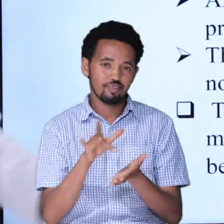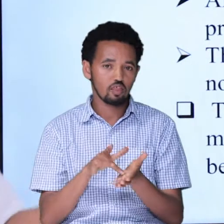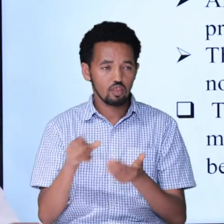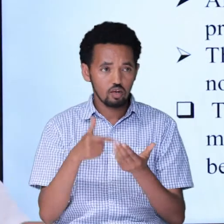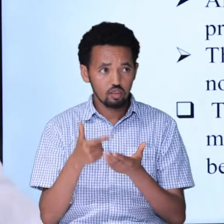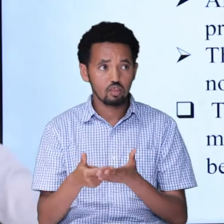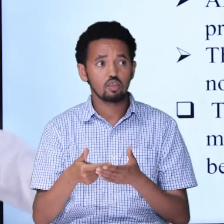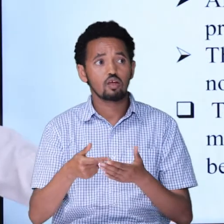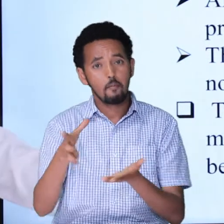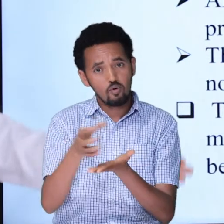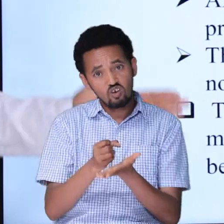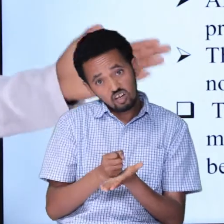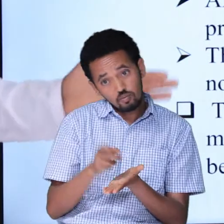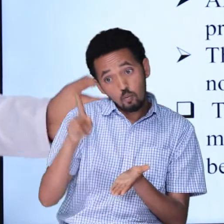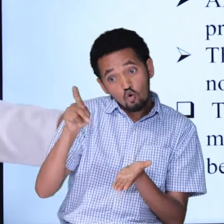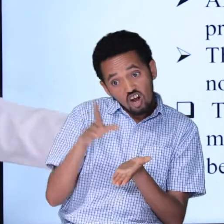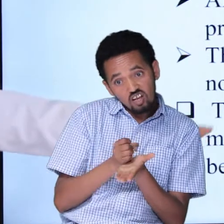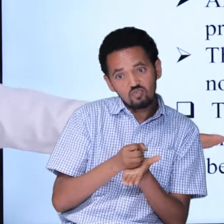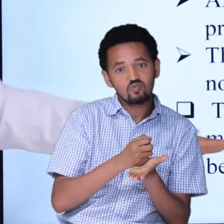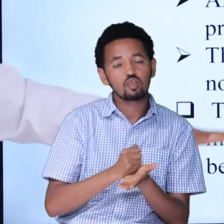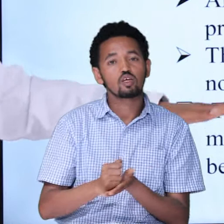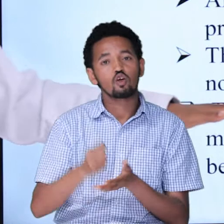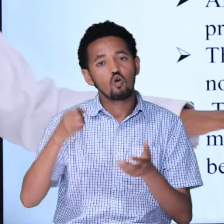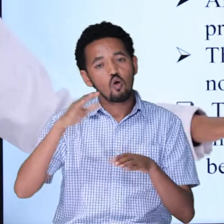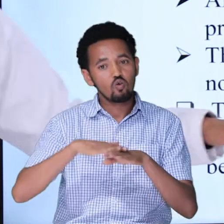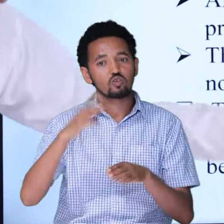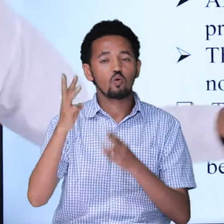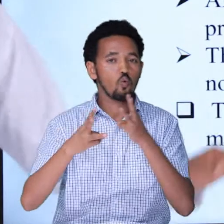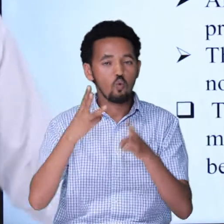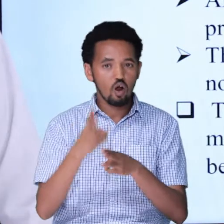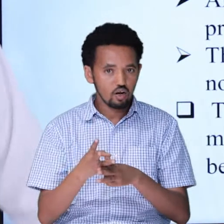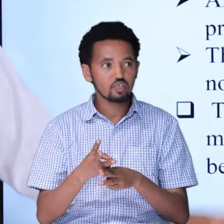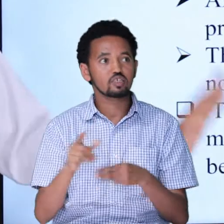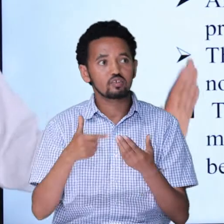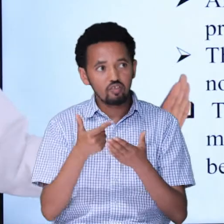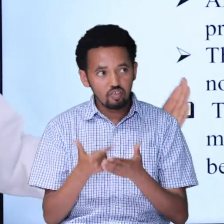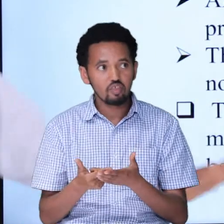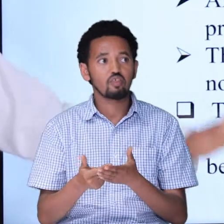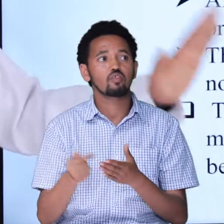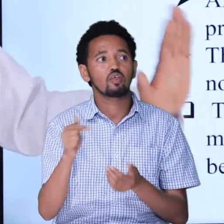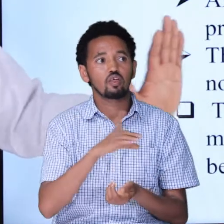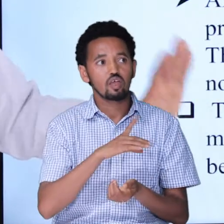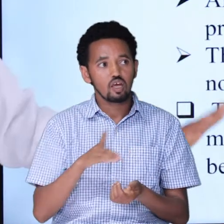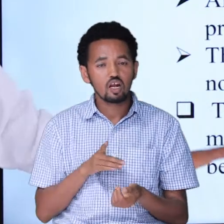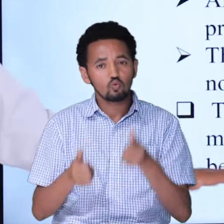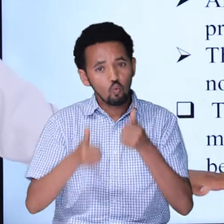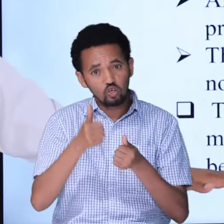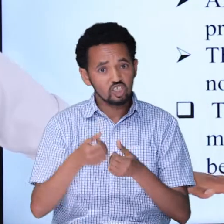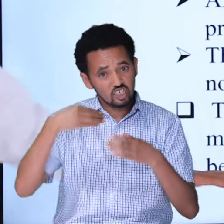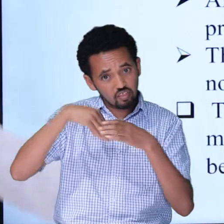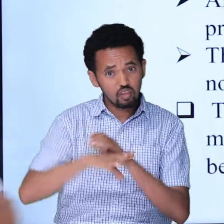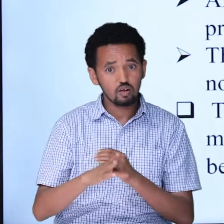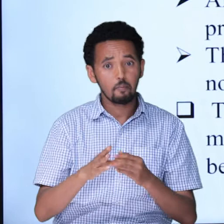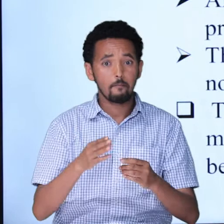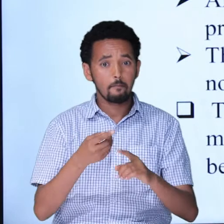price of such product fell on the world market, African states often faced crisis, which in turn